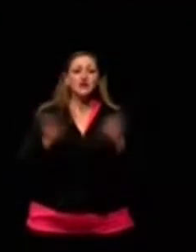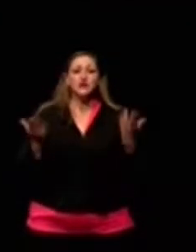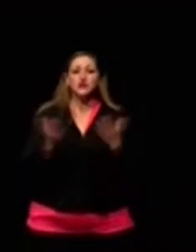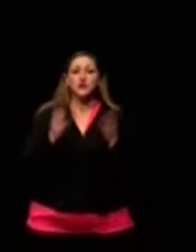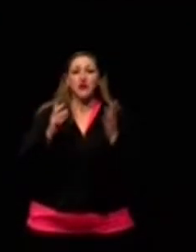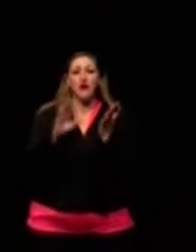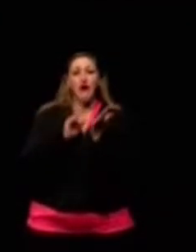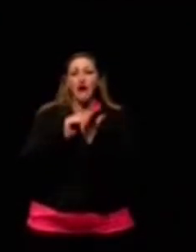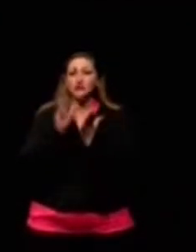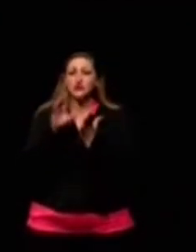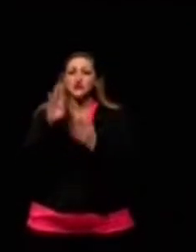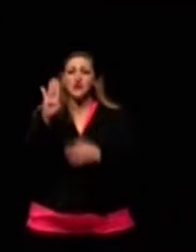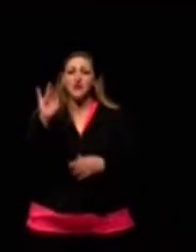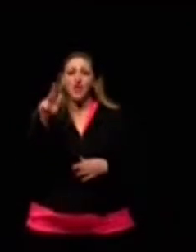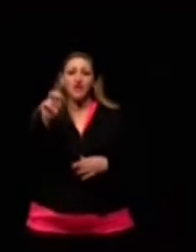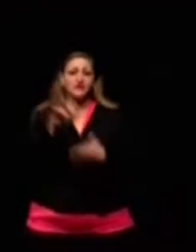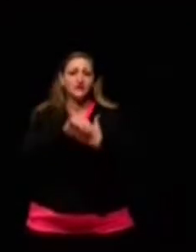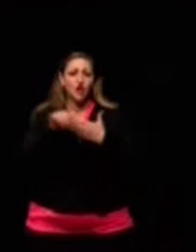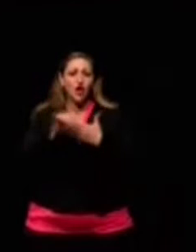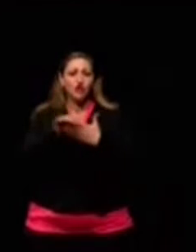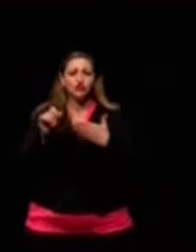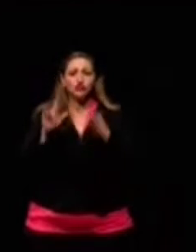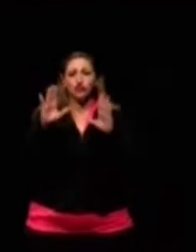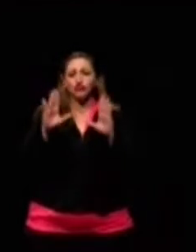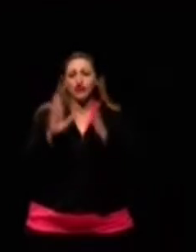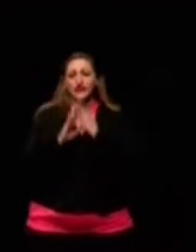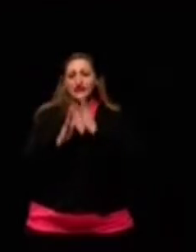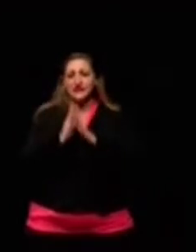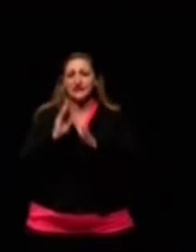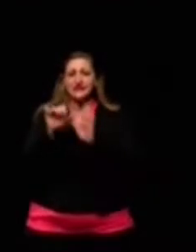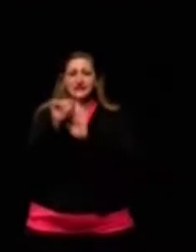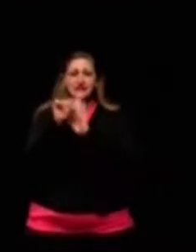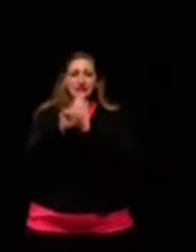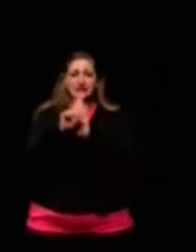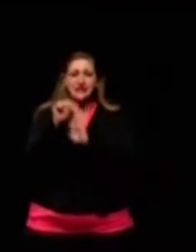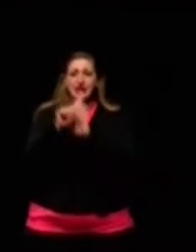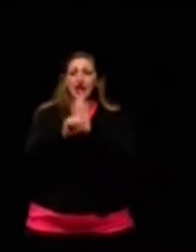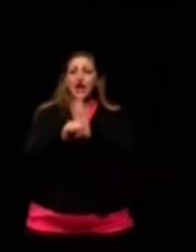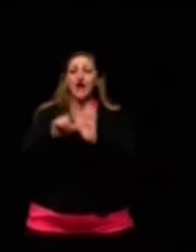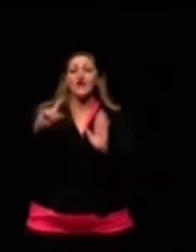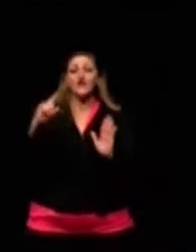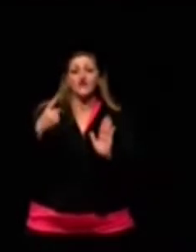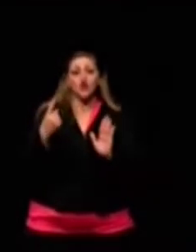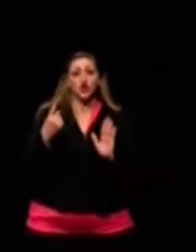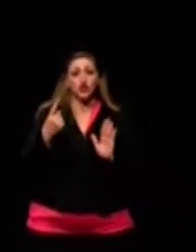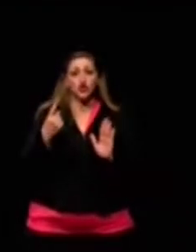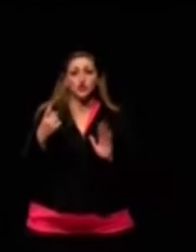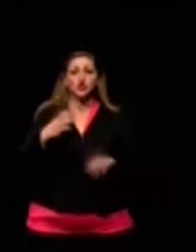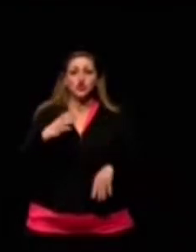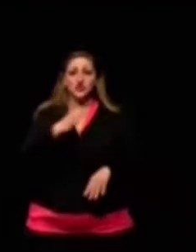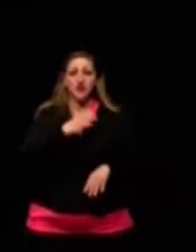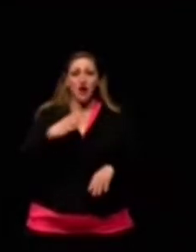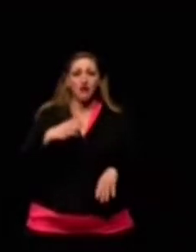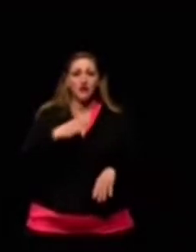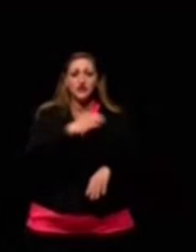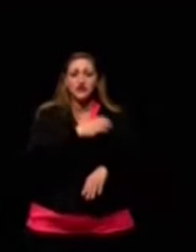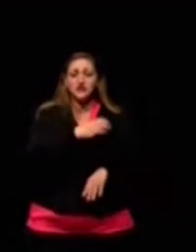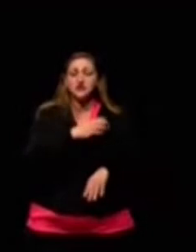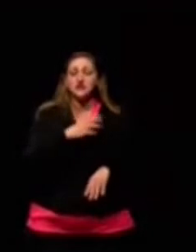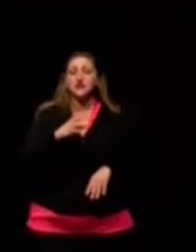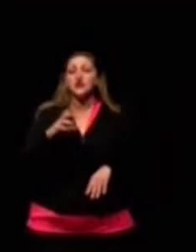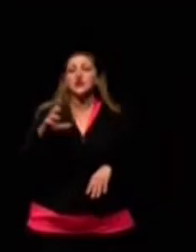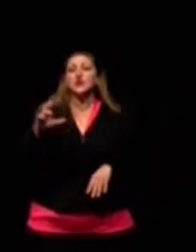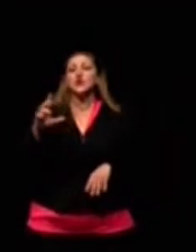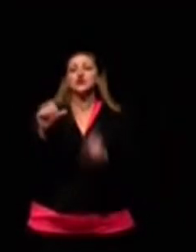hundreds of billions of dollars to our great city and state. First, when she was a Congress member, when she was